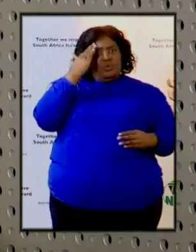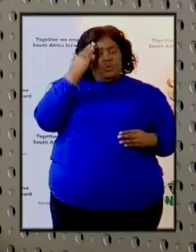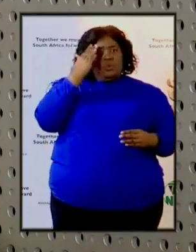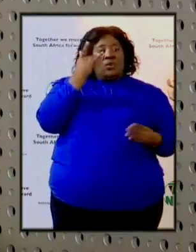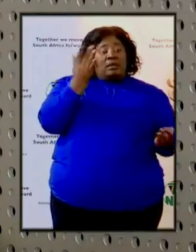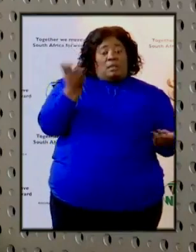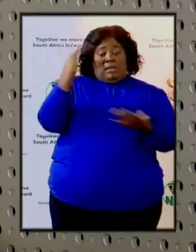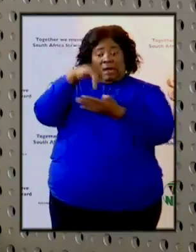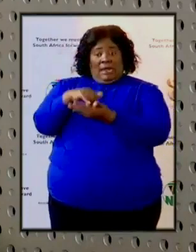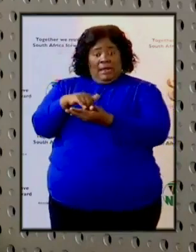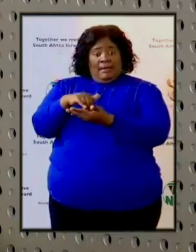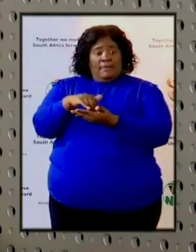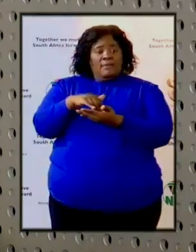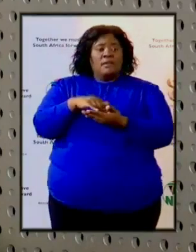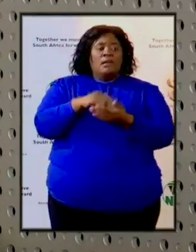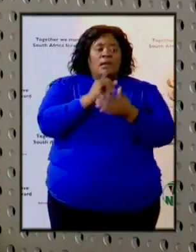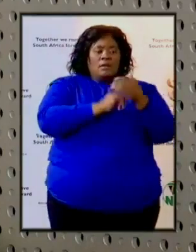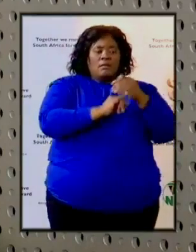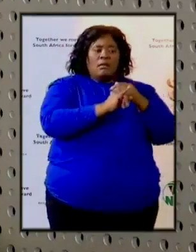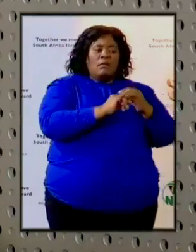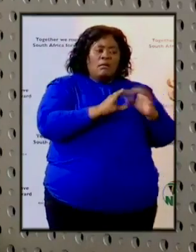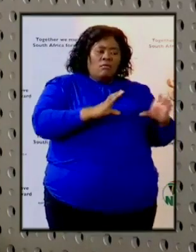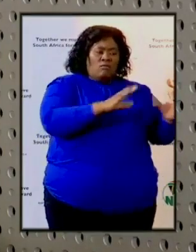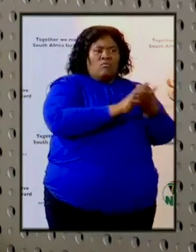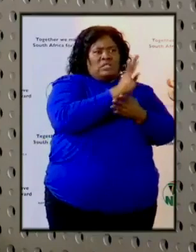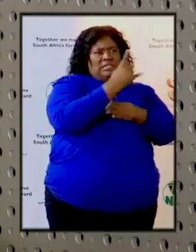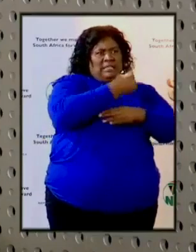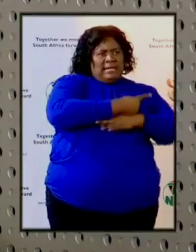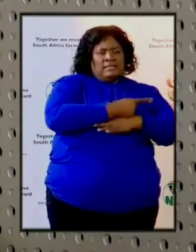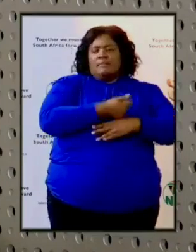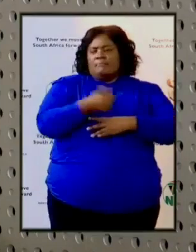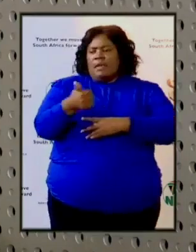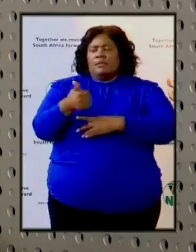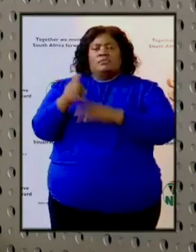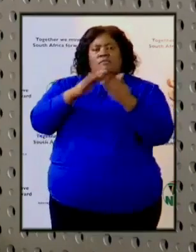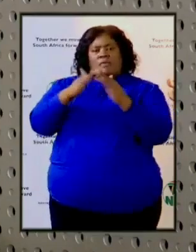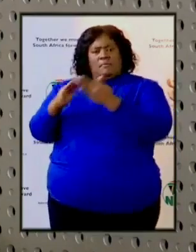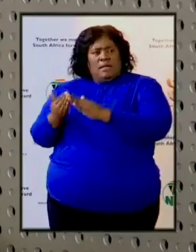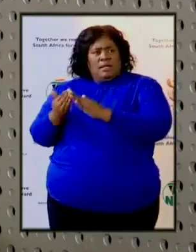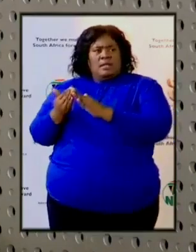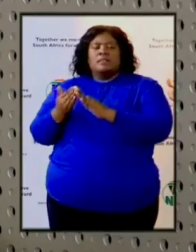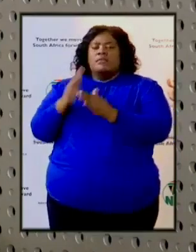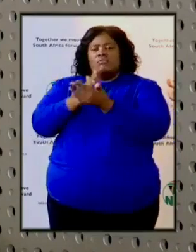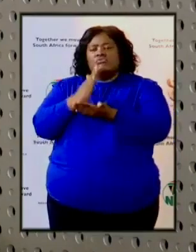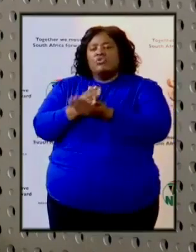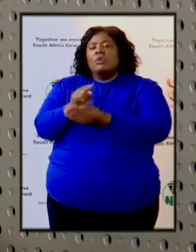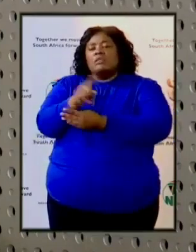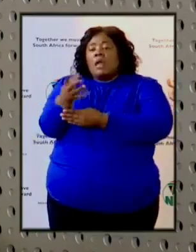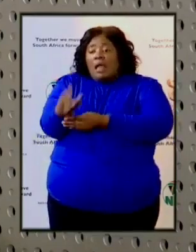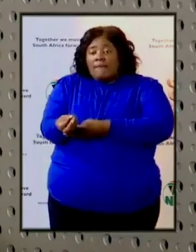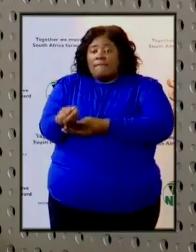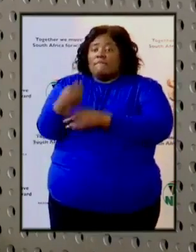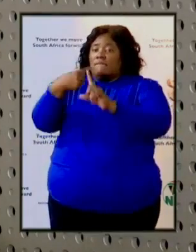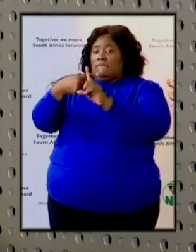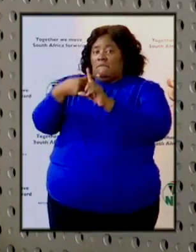to their families or to the communities, they do not have COVID-19.